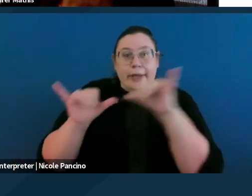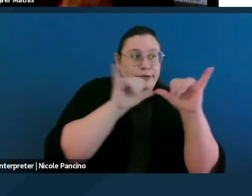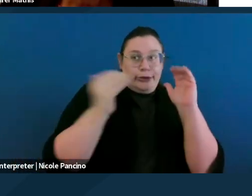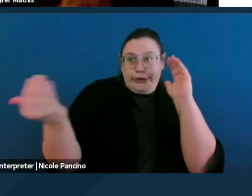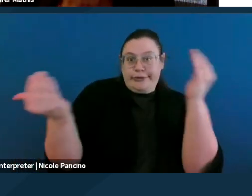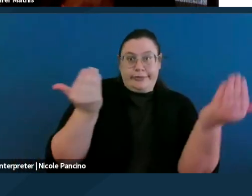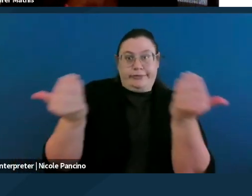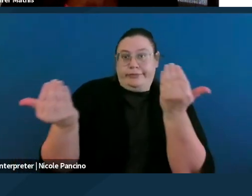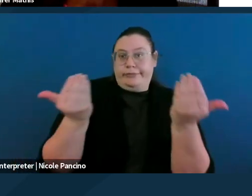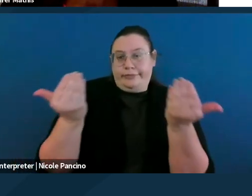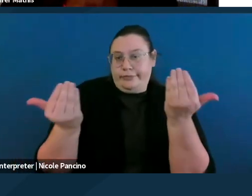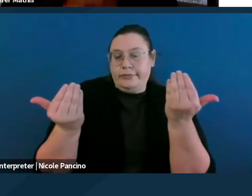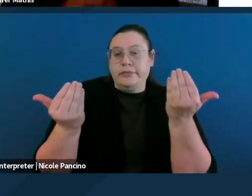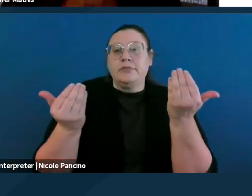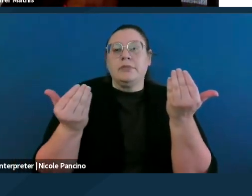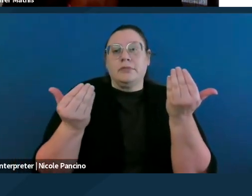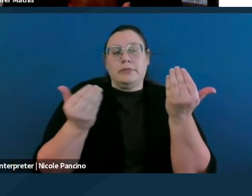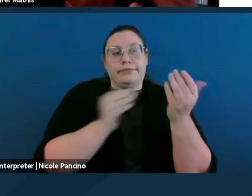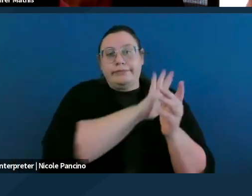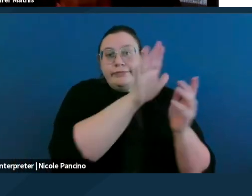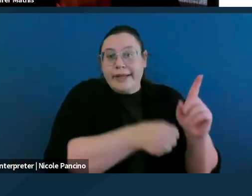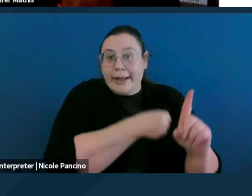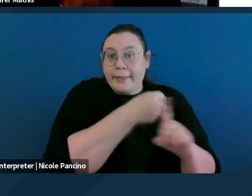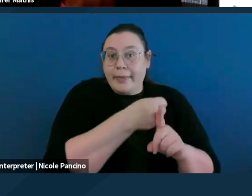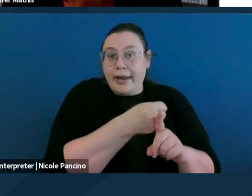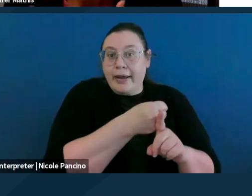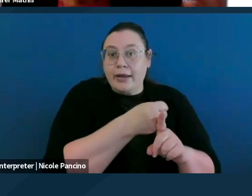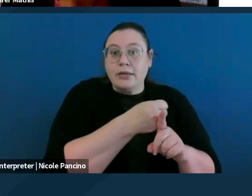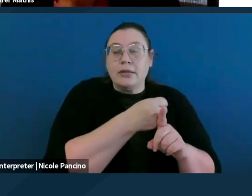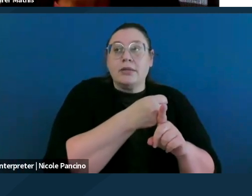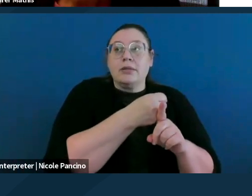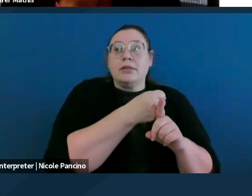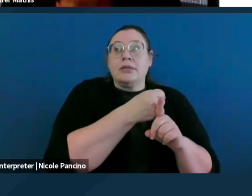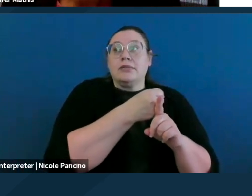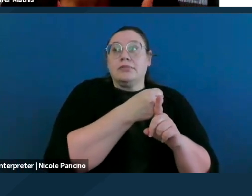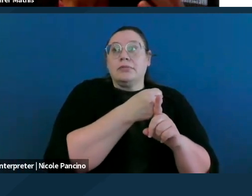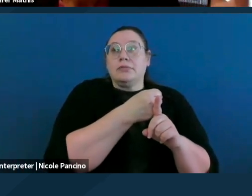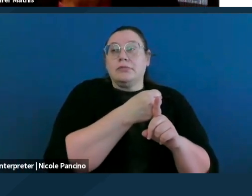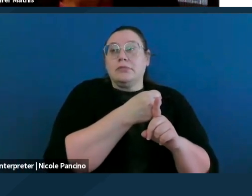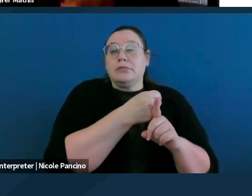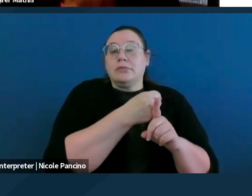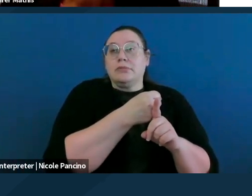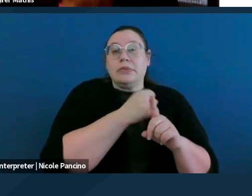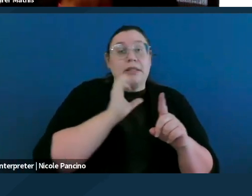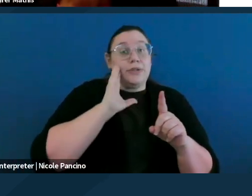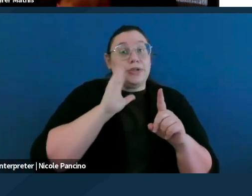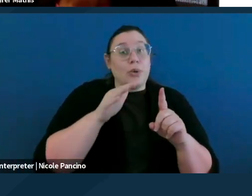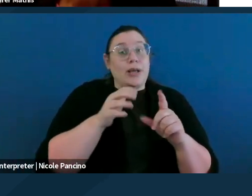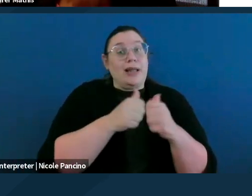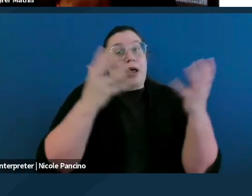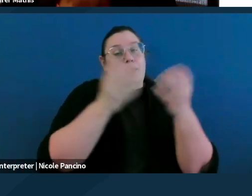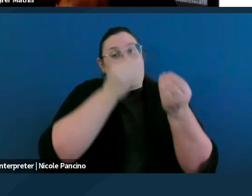used in those rules, the impact that they had, because I think to some extent, given that there is much more